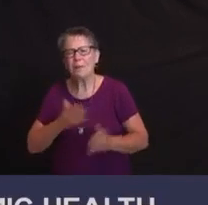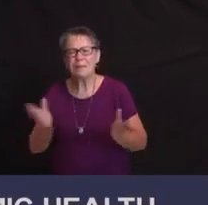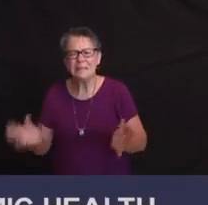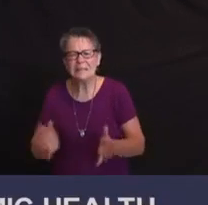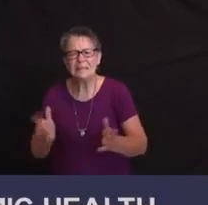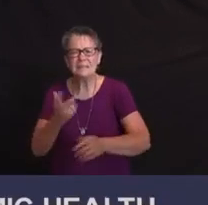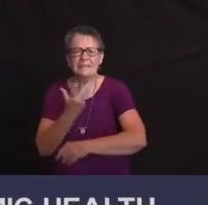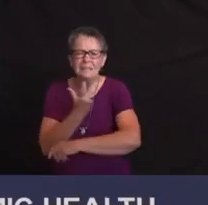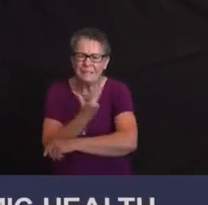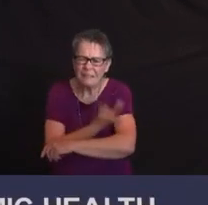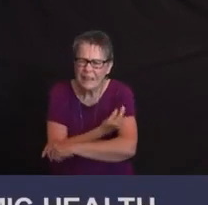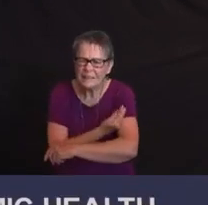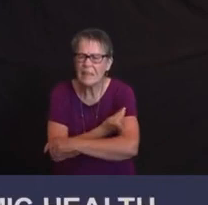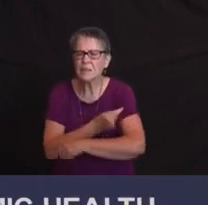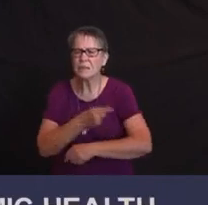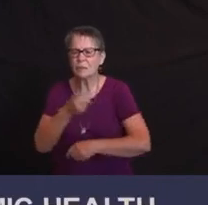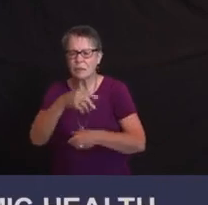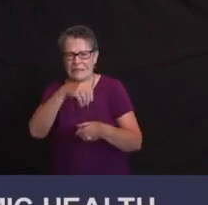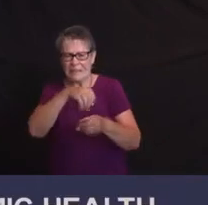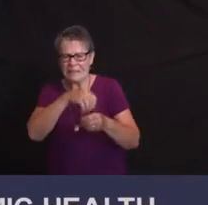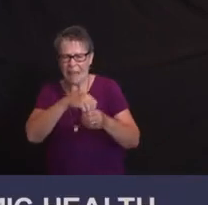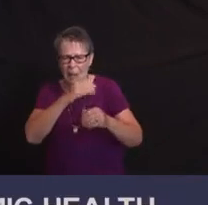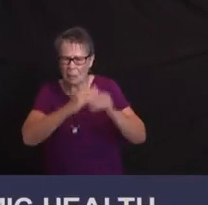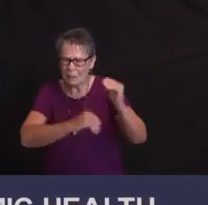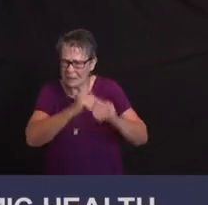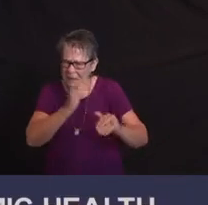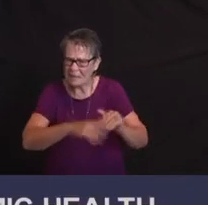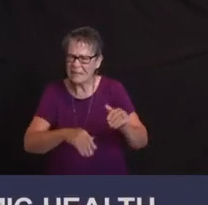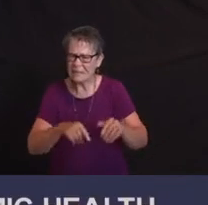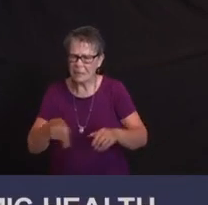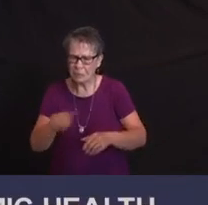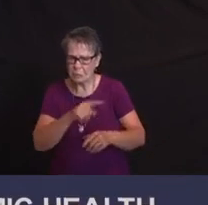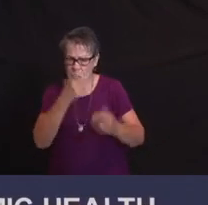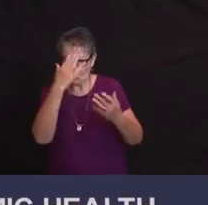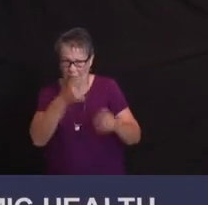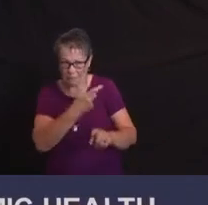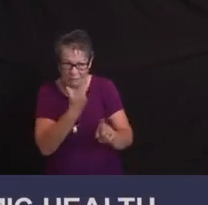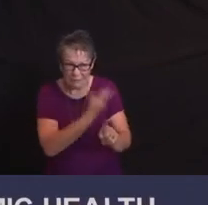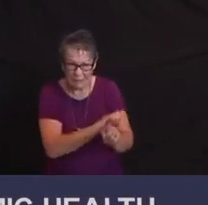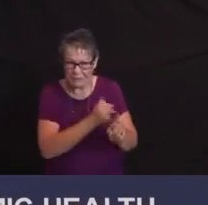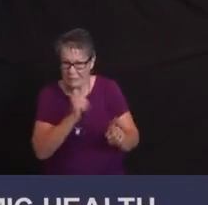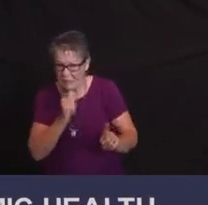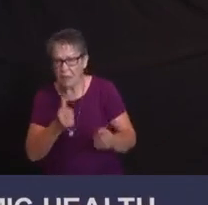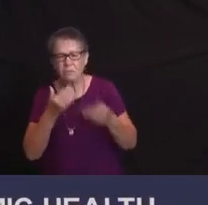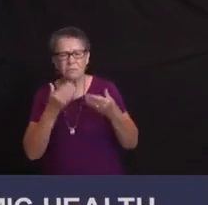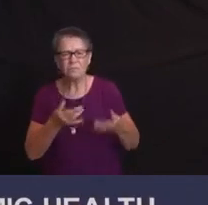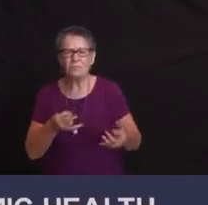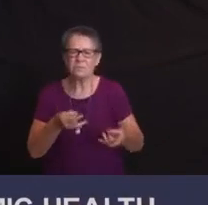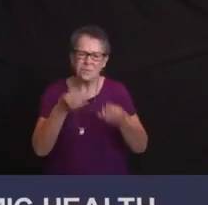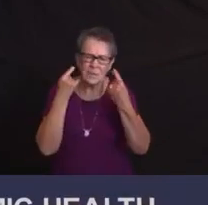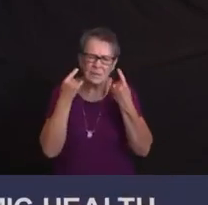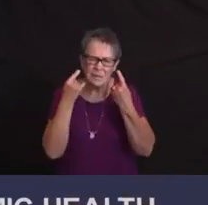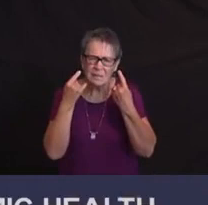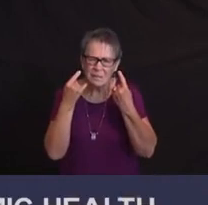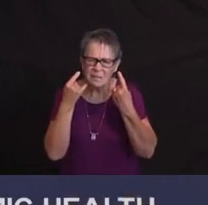an indoor setting and you're not aware of the vaccine status of everybody, or if alternatively you're on top of each